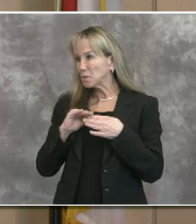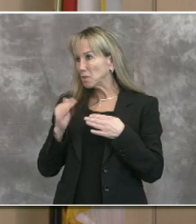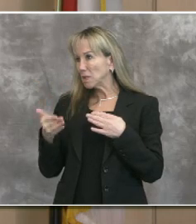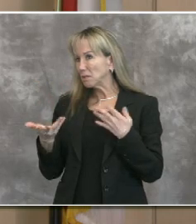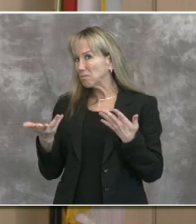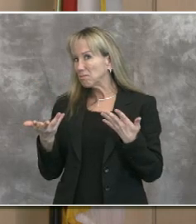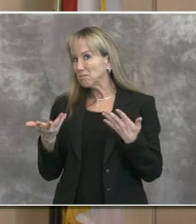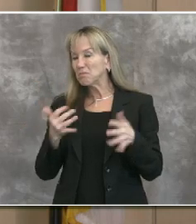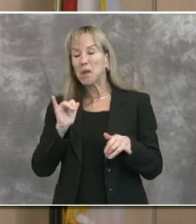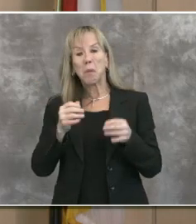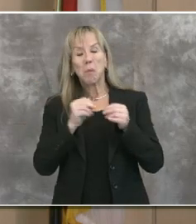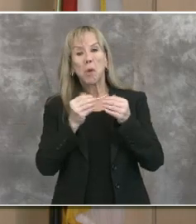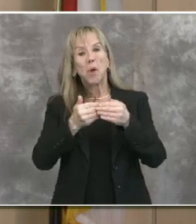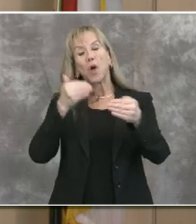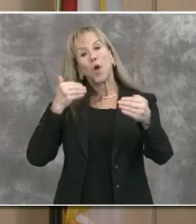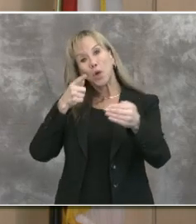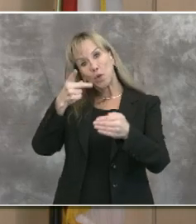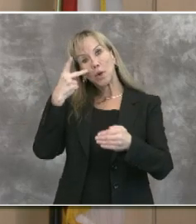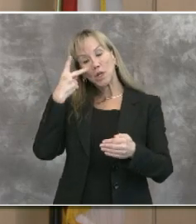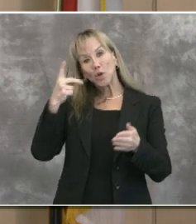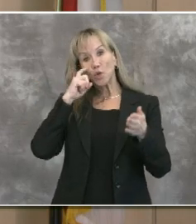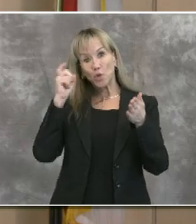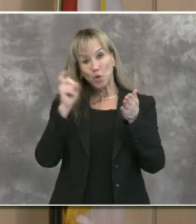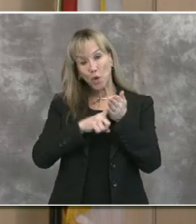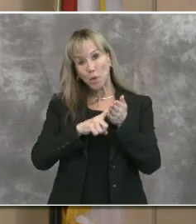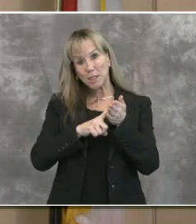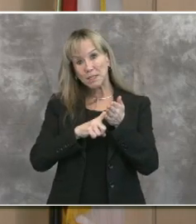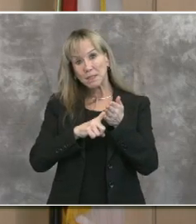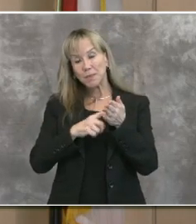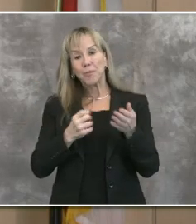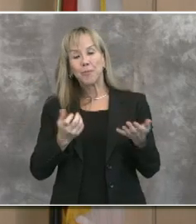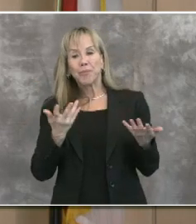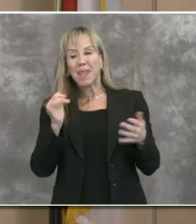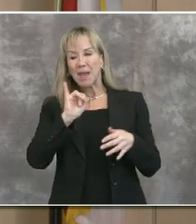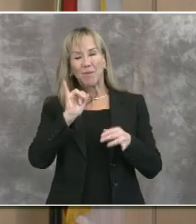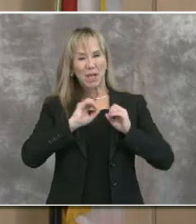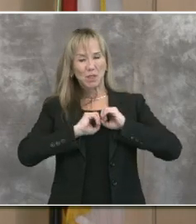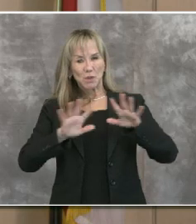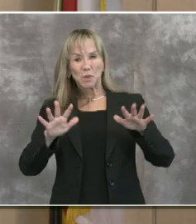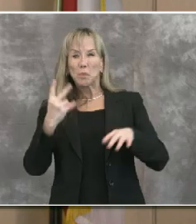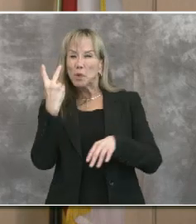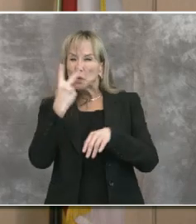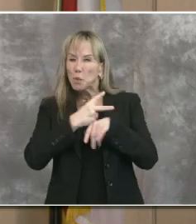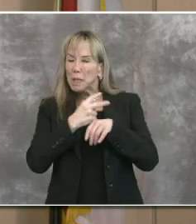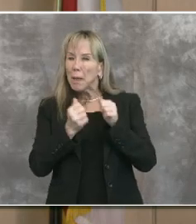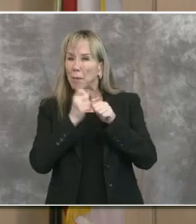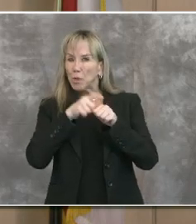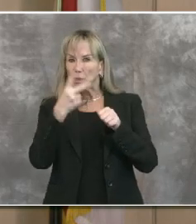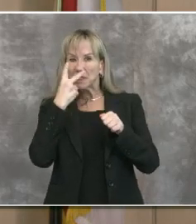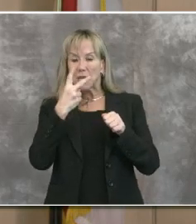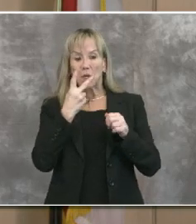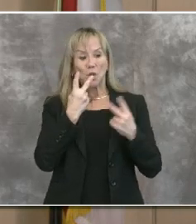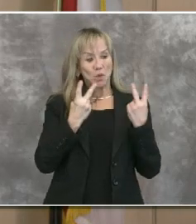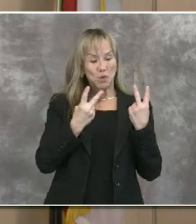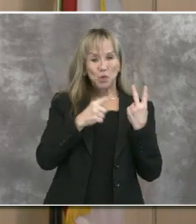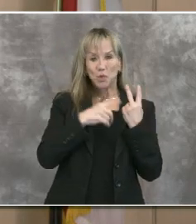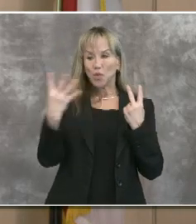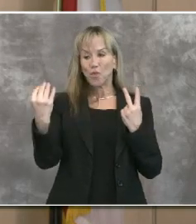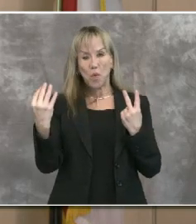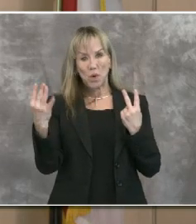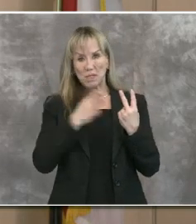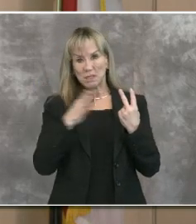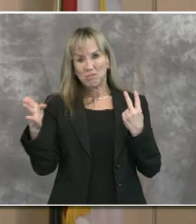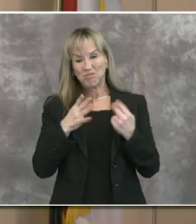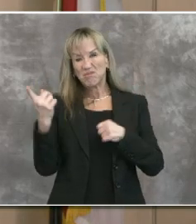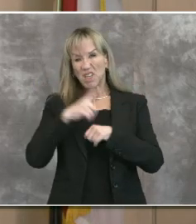The earliest time that you will see the number of or an infection is 2 days or as late as 14 days. But as